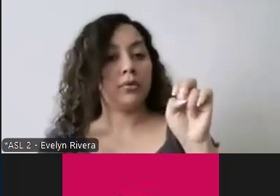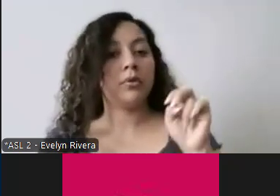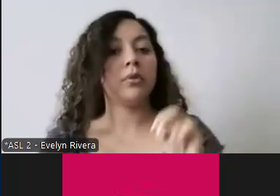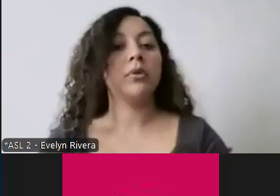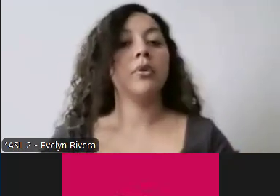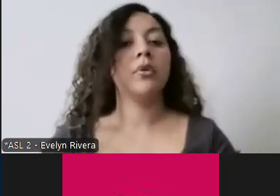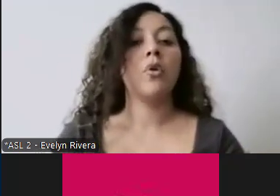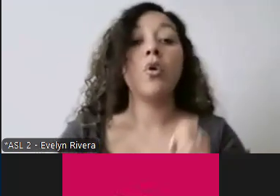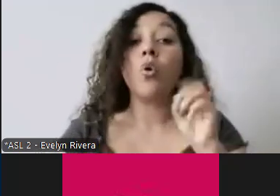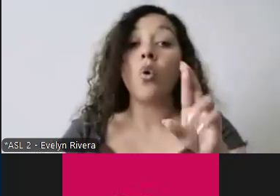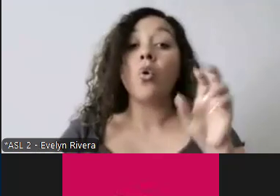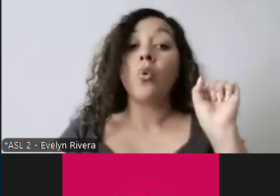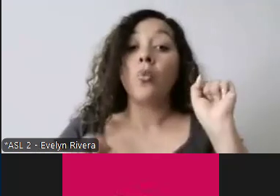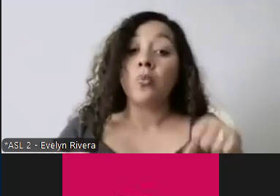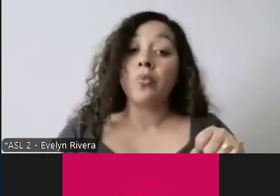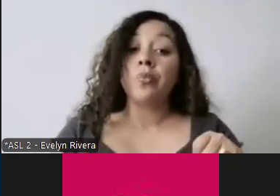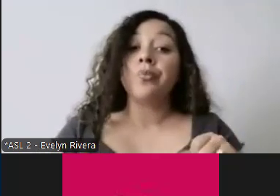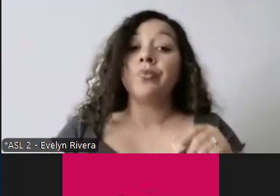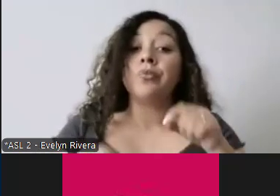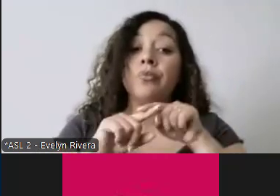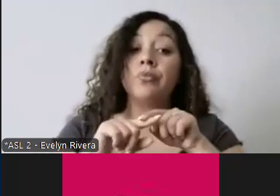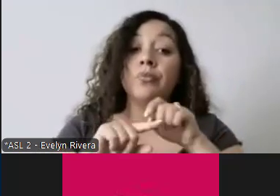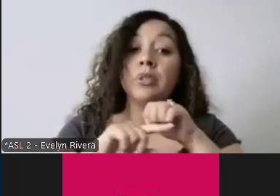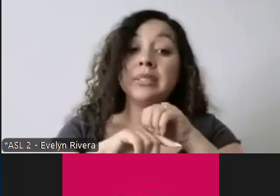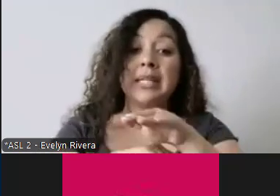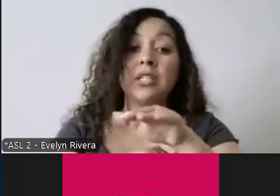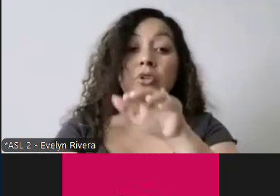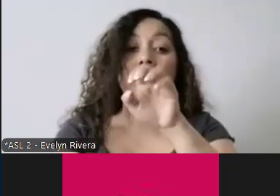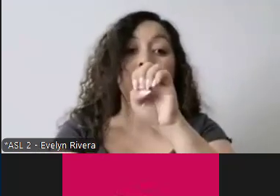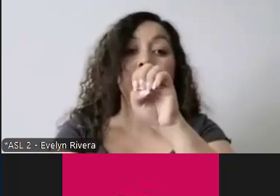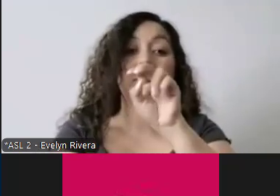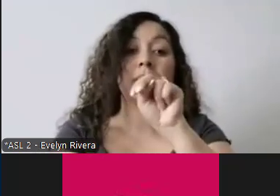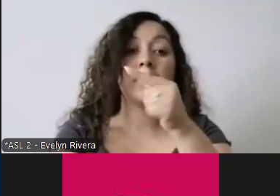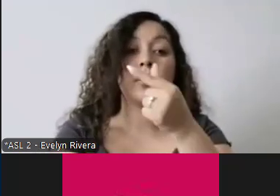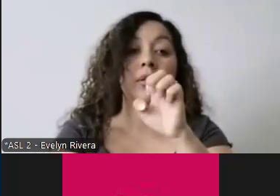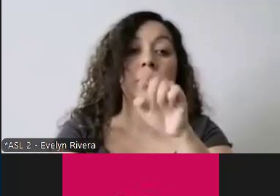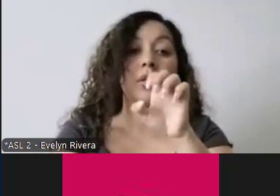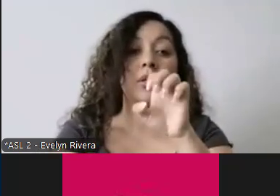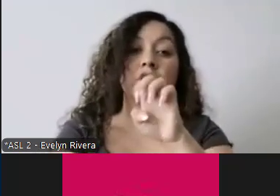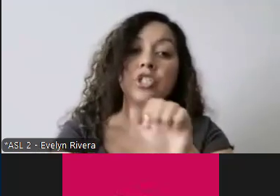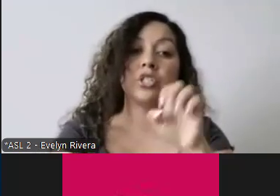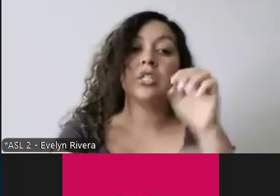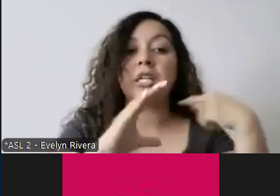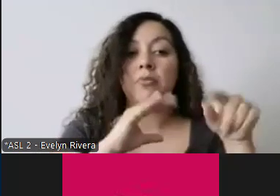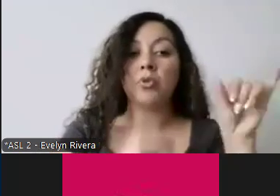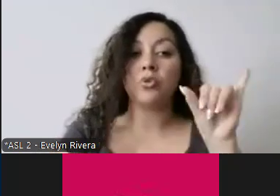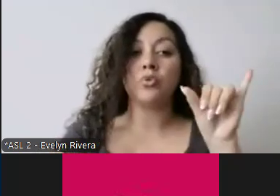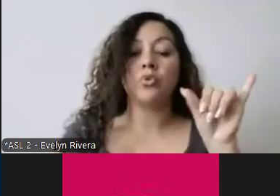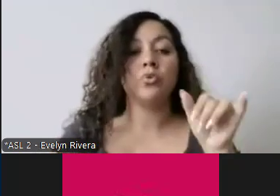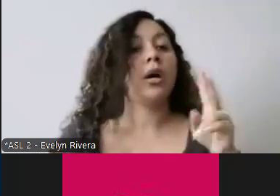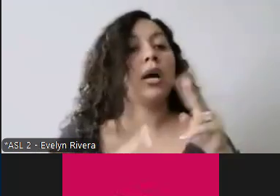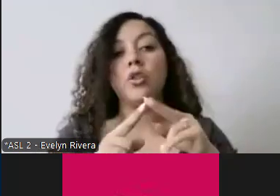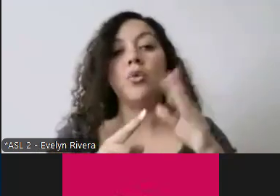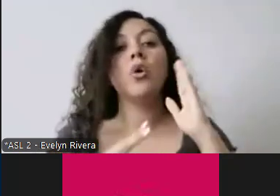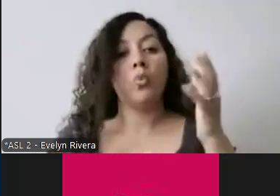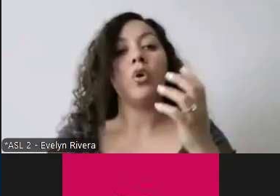engage at CDA. Engage at H. Either way, it'll get to Okay. you. Thank you. I know we have a